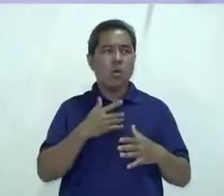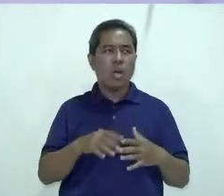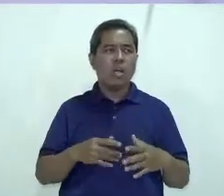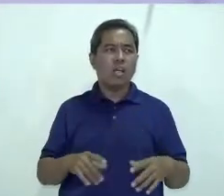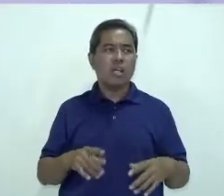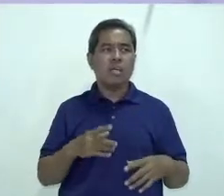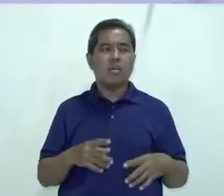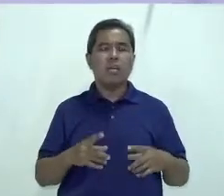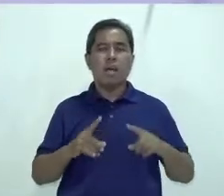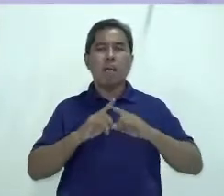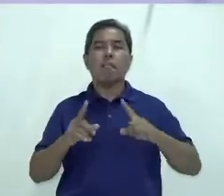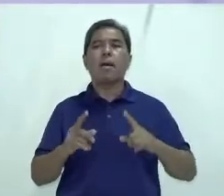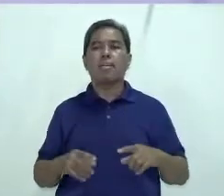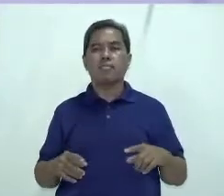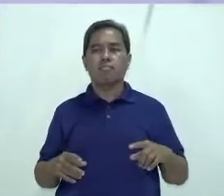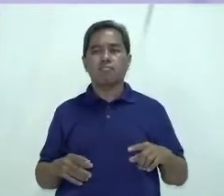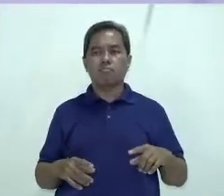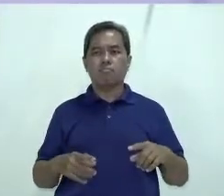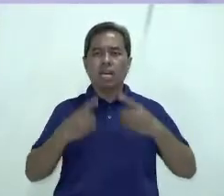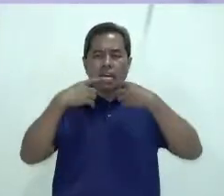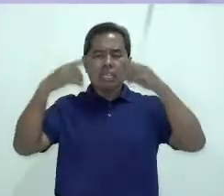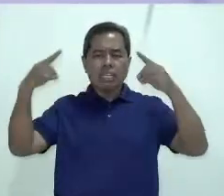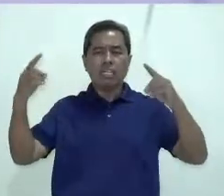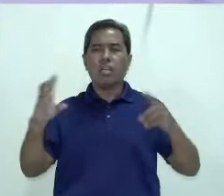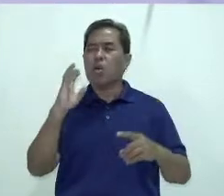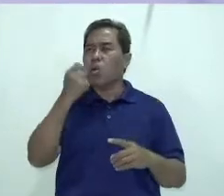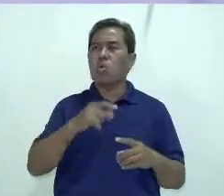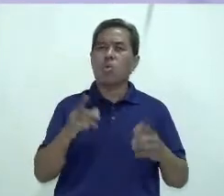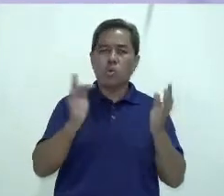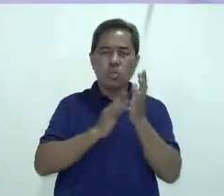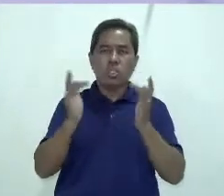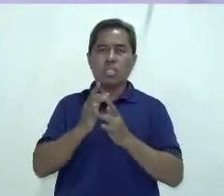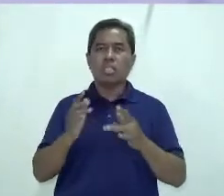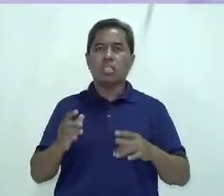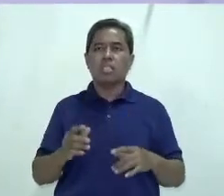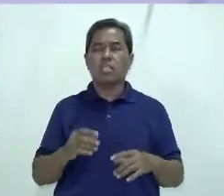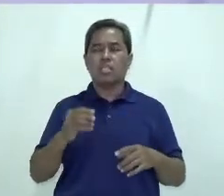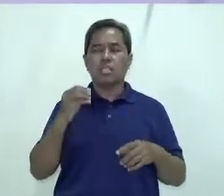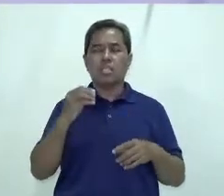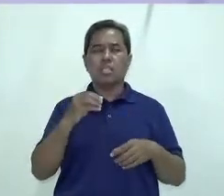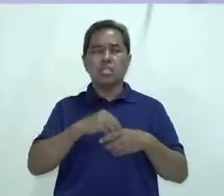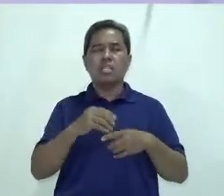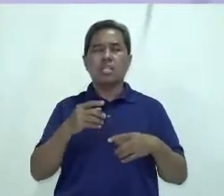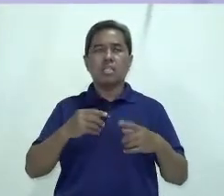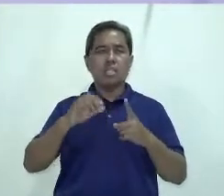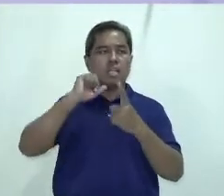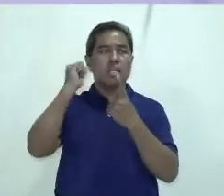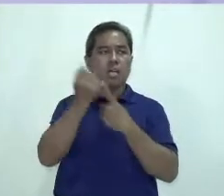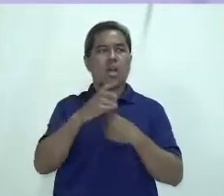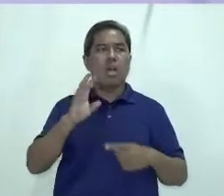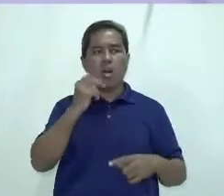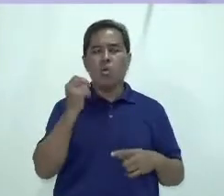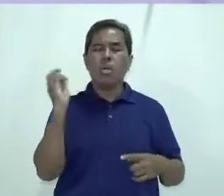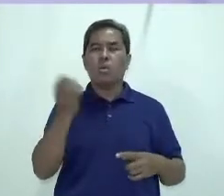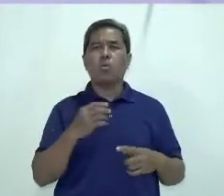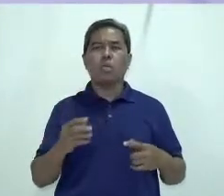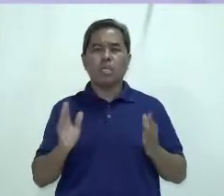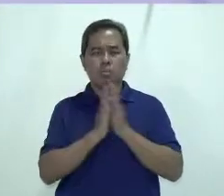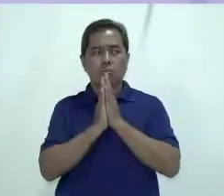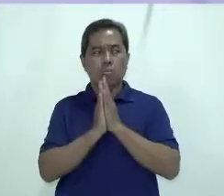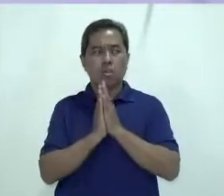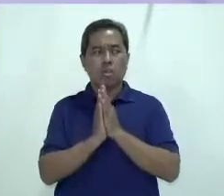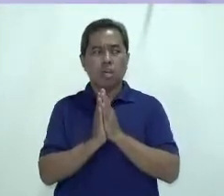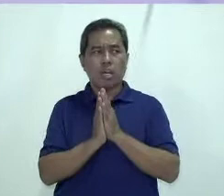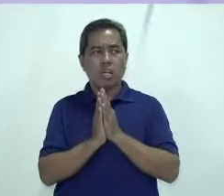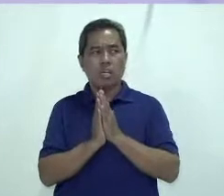and declaring who he is in our circumstances. When we pray, a lot of times it's centered on us.